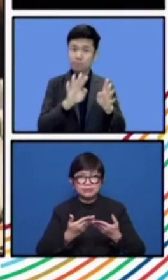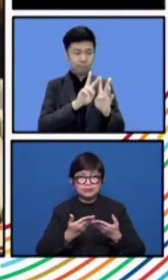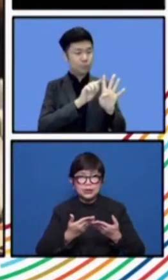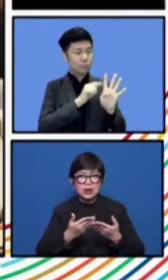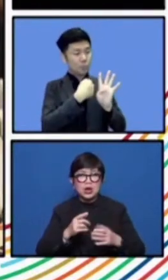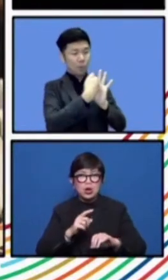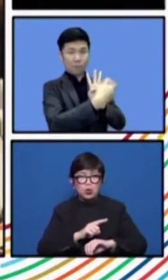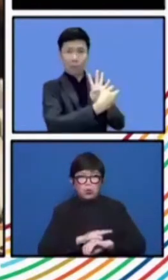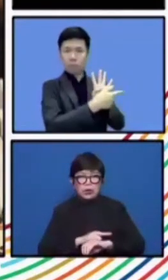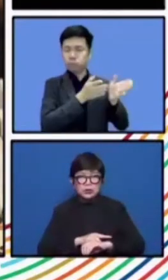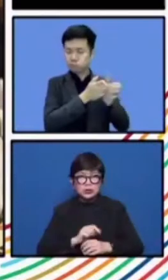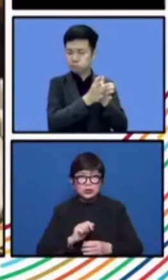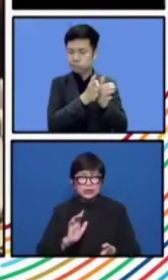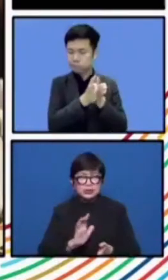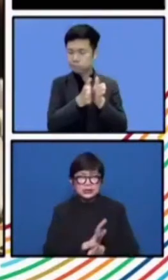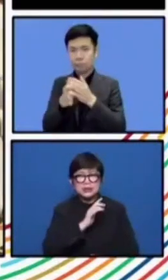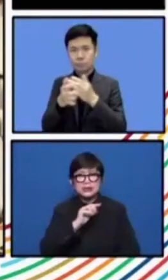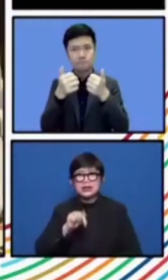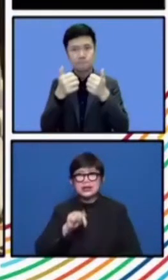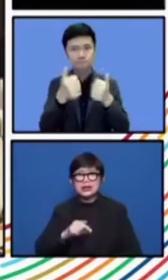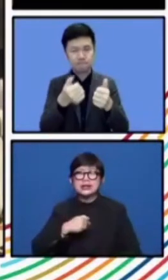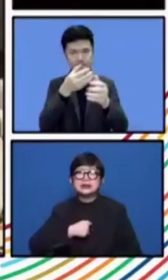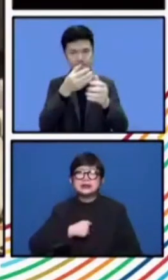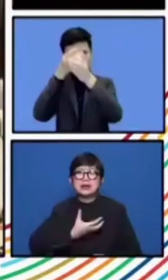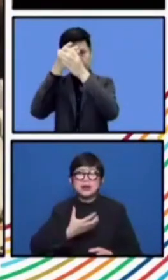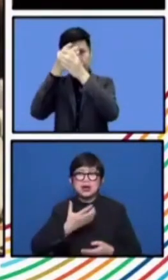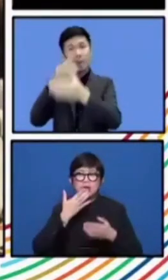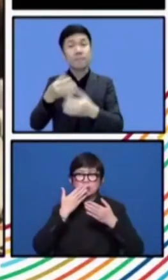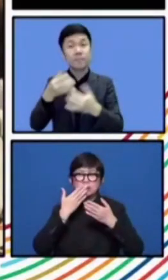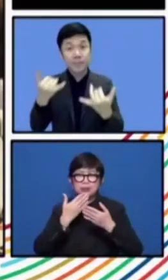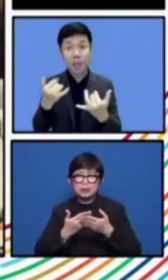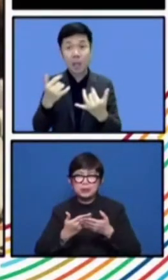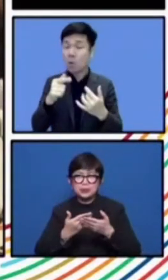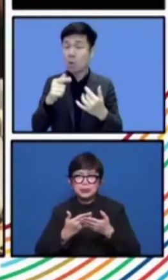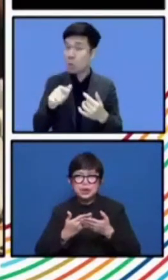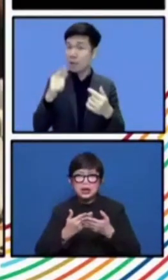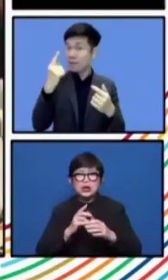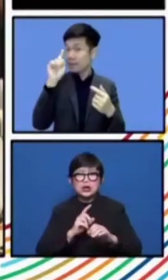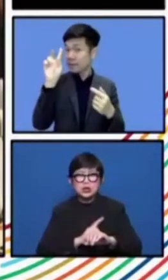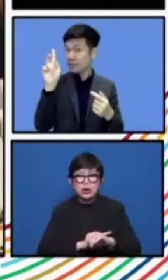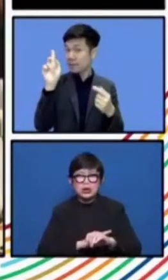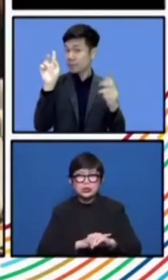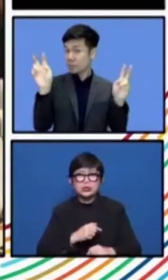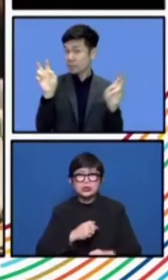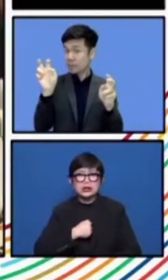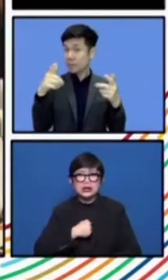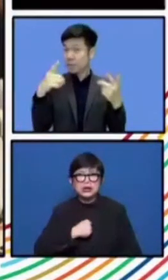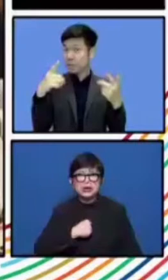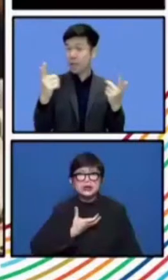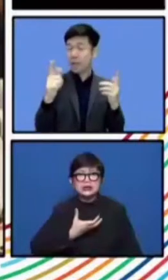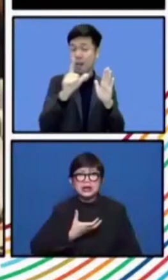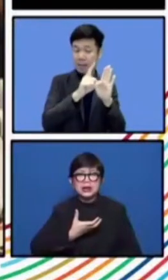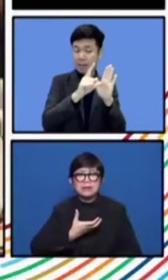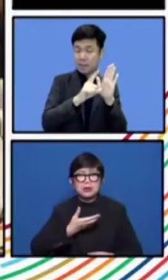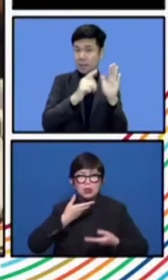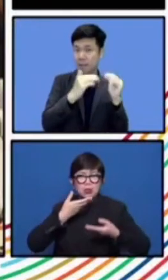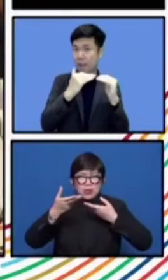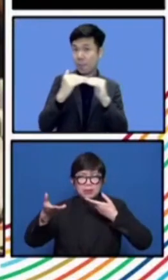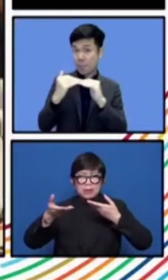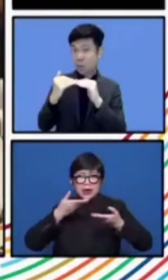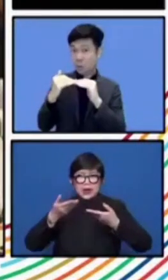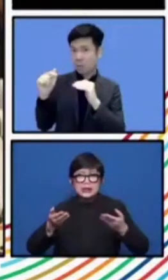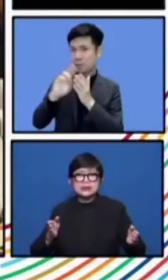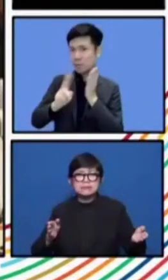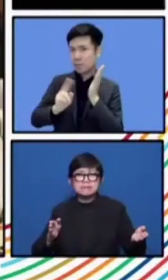valuable contributions I will give a glance of turkey's work on harmonization of legislation turkey acts in accordance